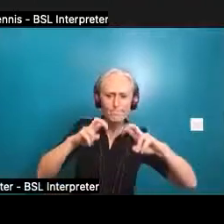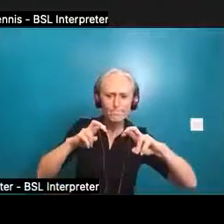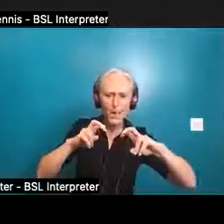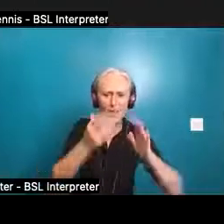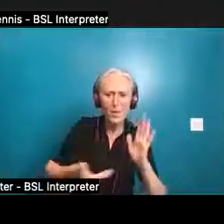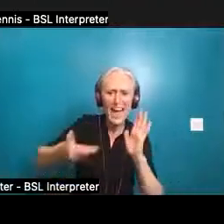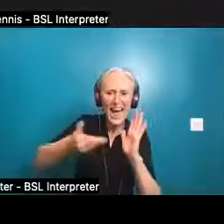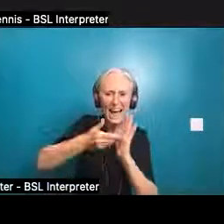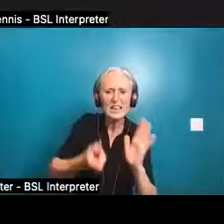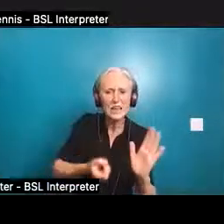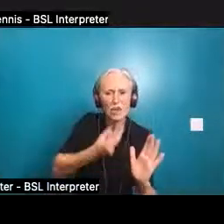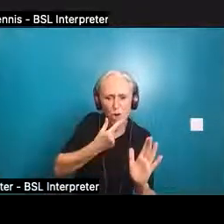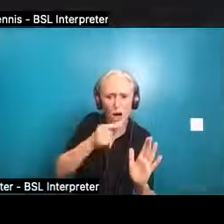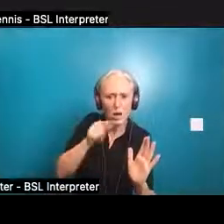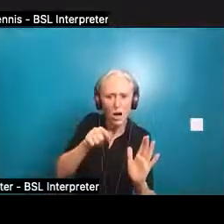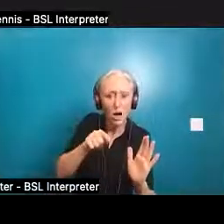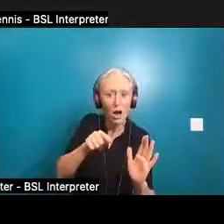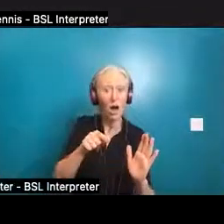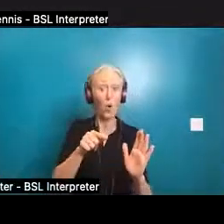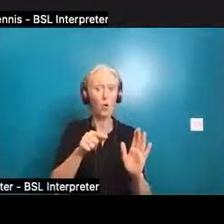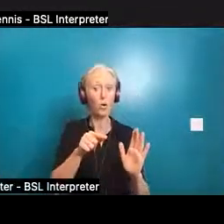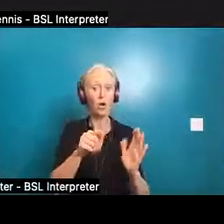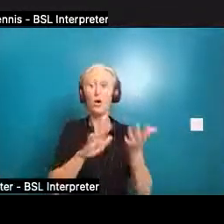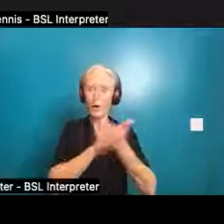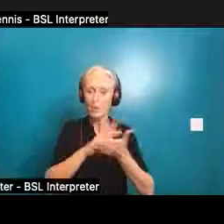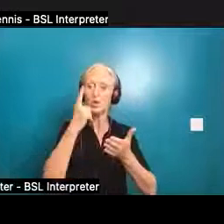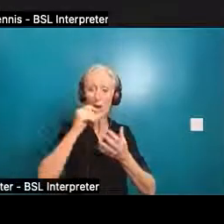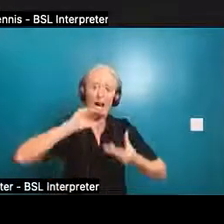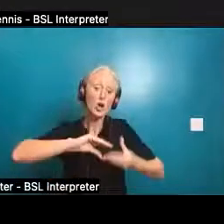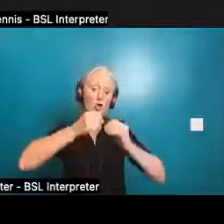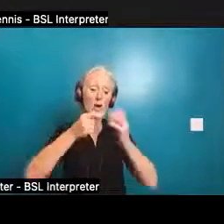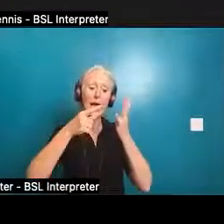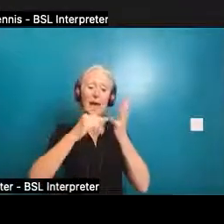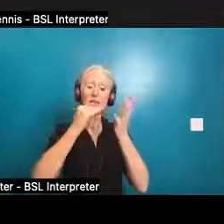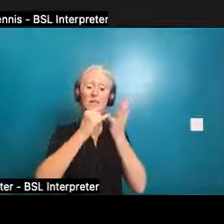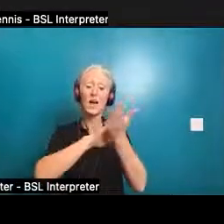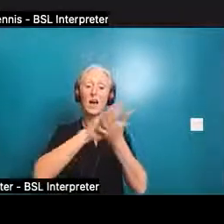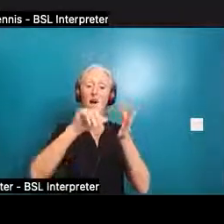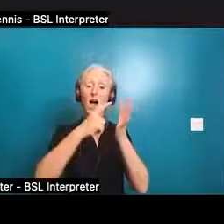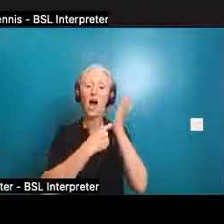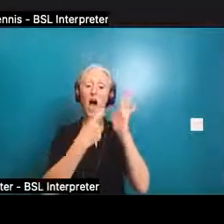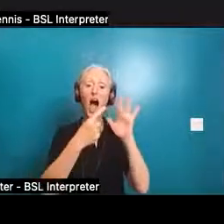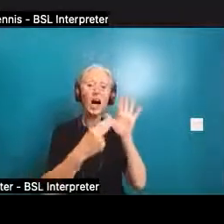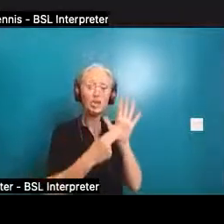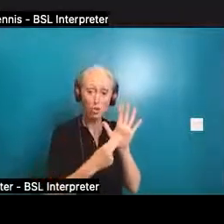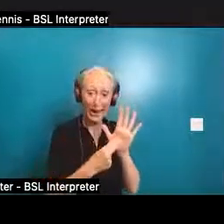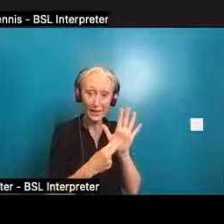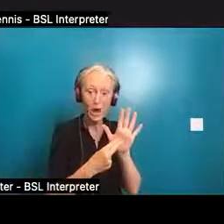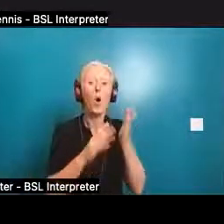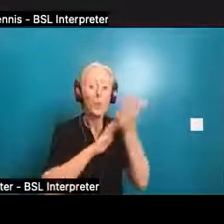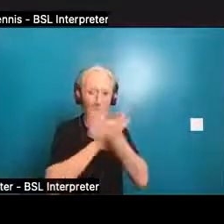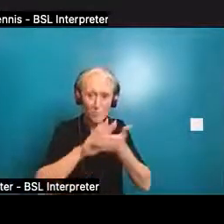could actually produce usherin, which was enough to actually rescue the disease and slow